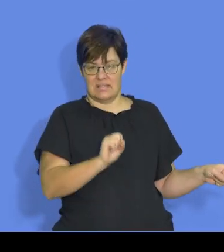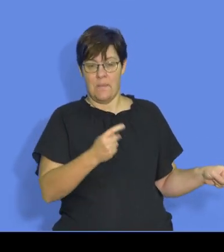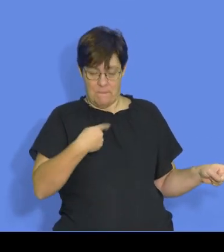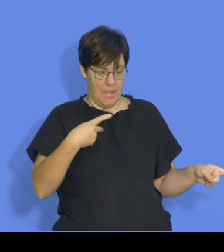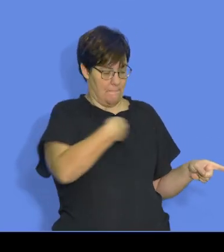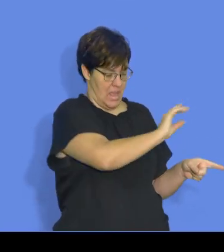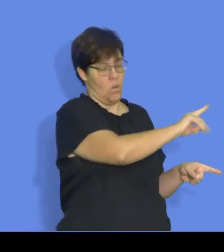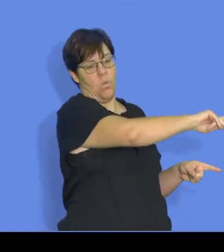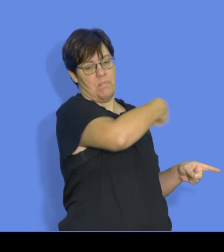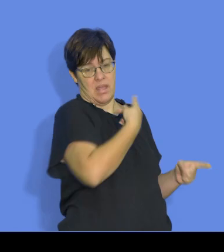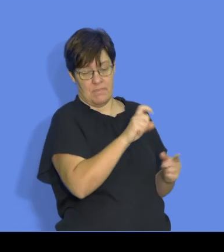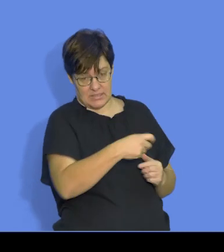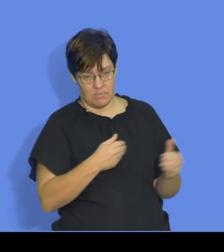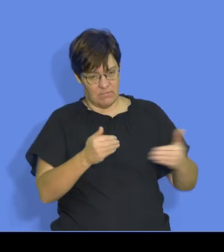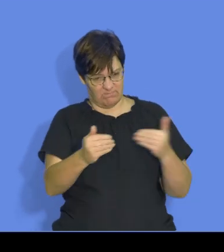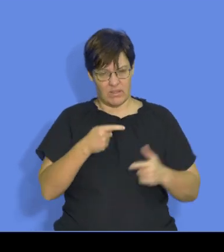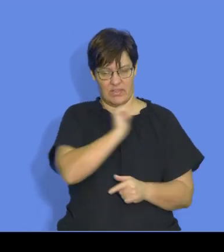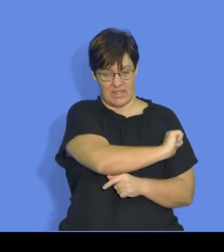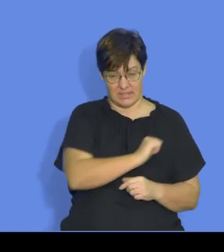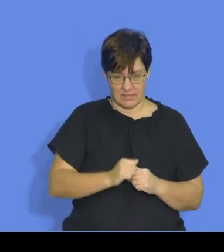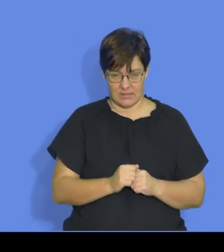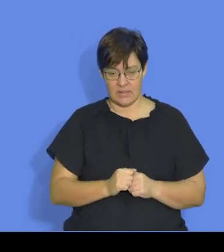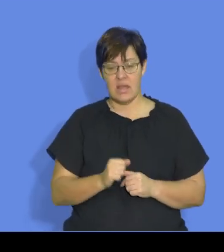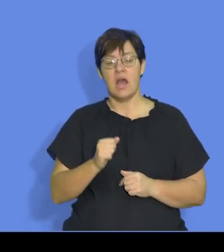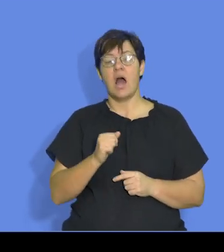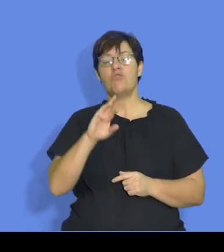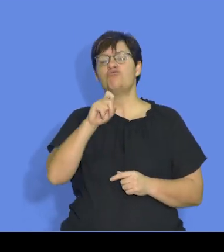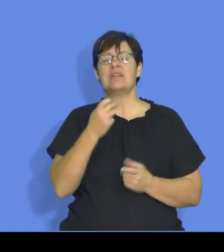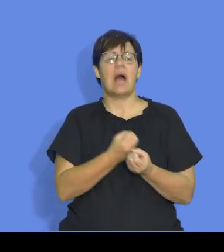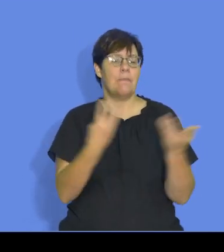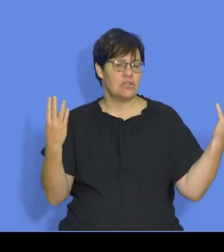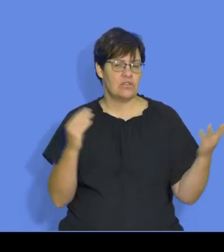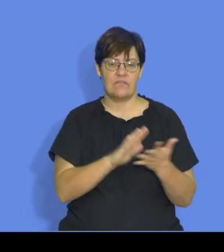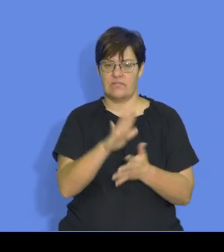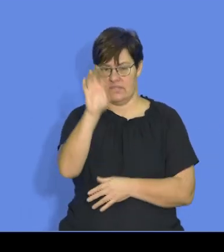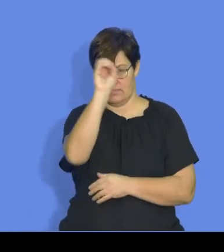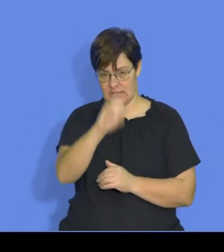What is the current VAT rate? Simple, 15%.